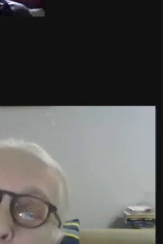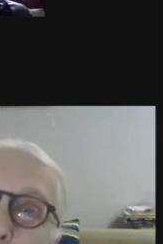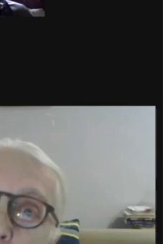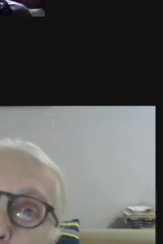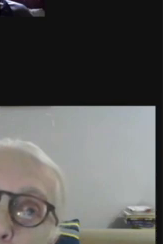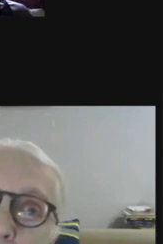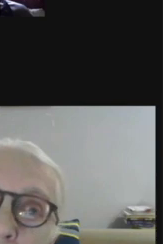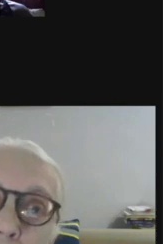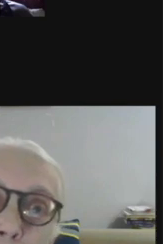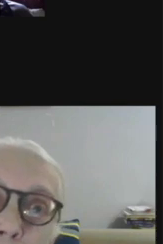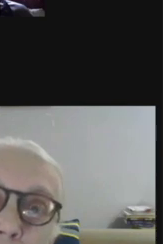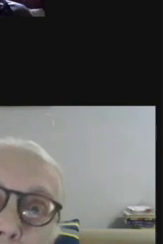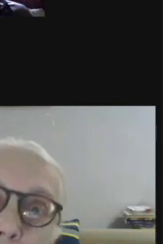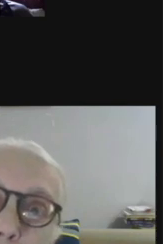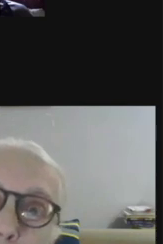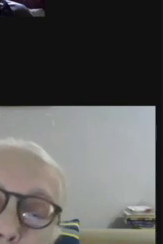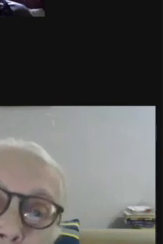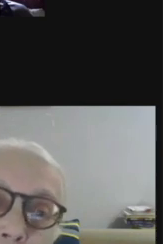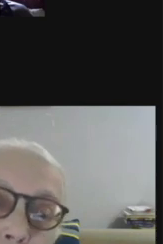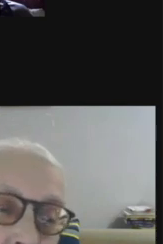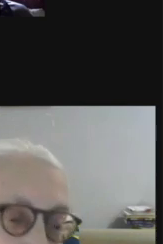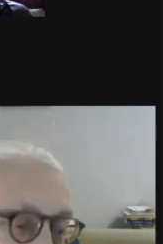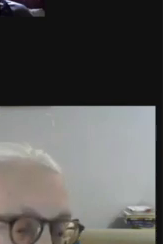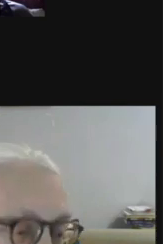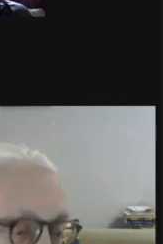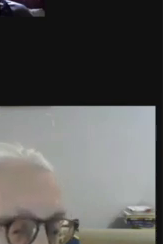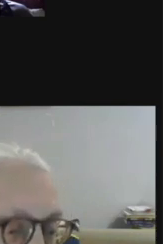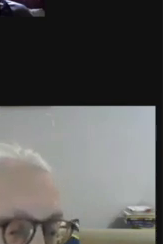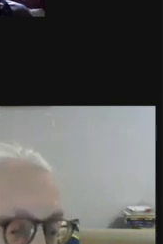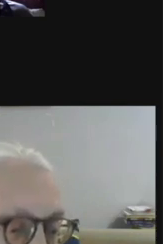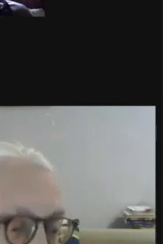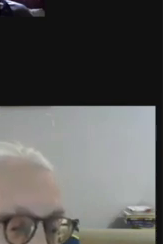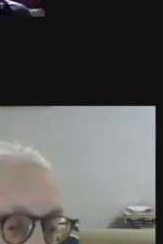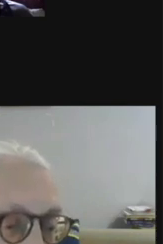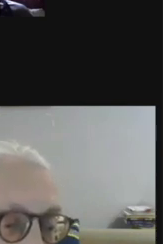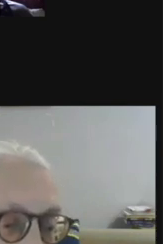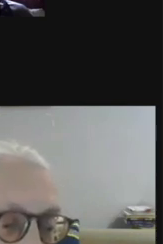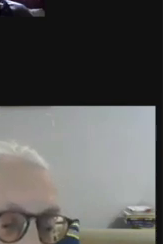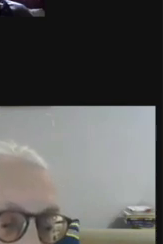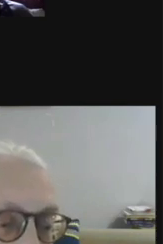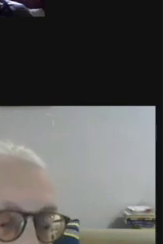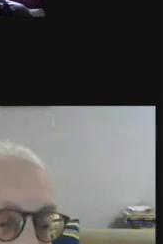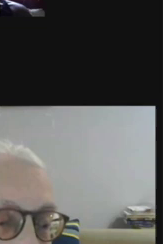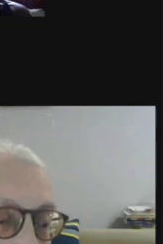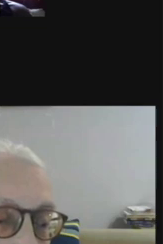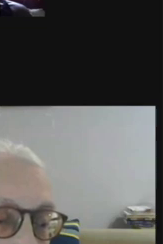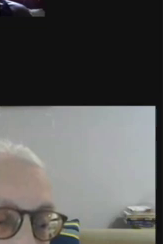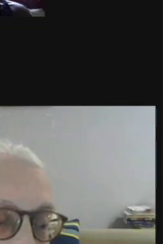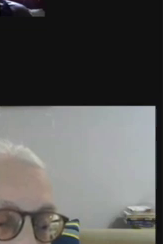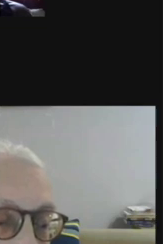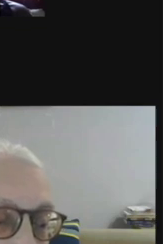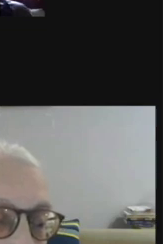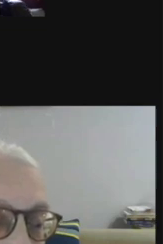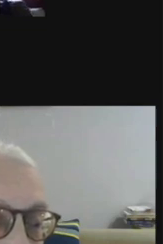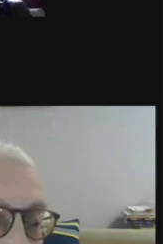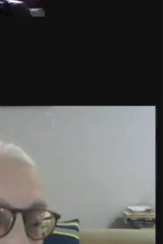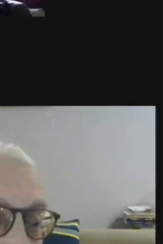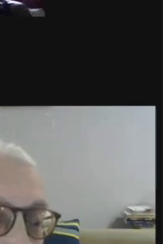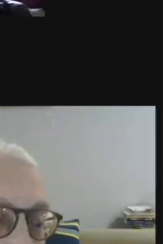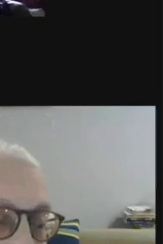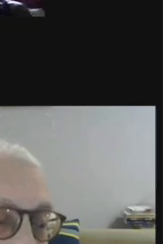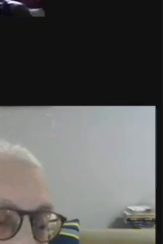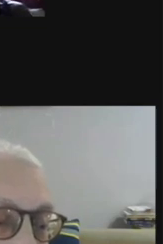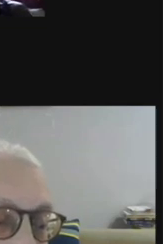Well, and I was telling Bonnie she and I were talking about New Orleans, I said, in New